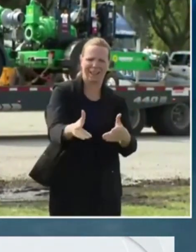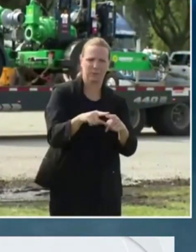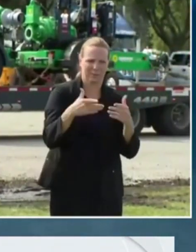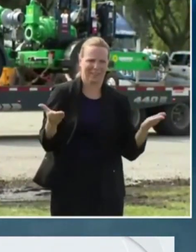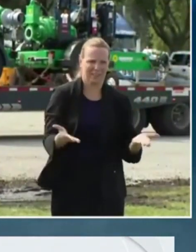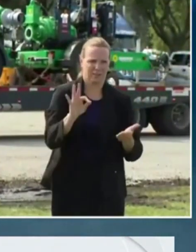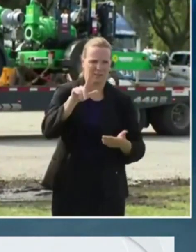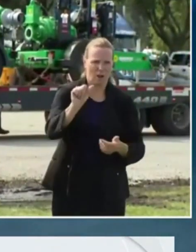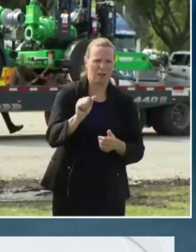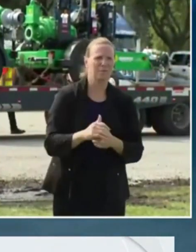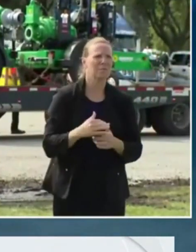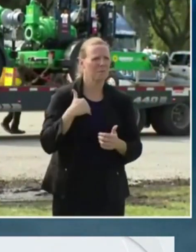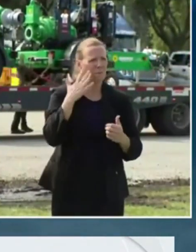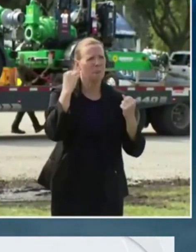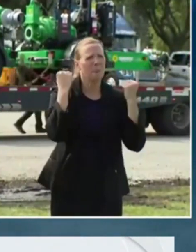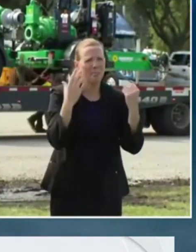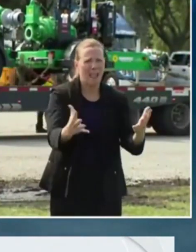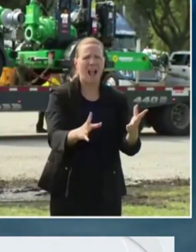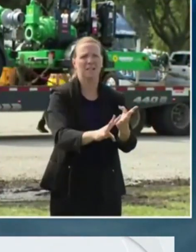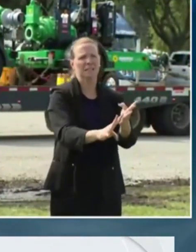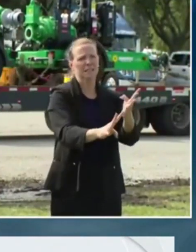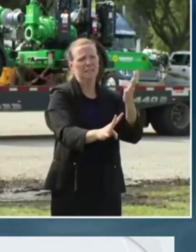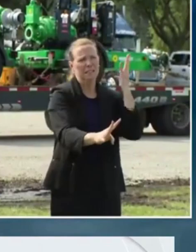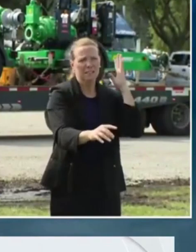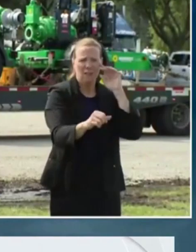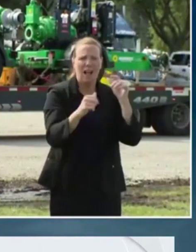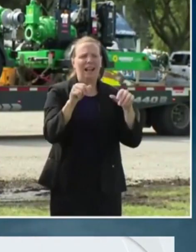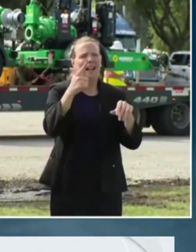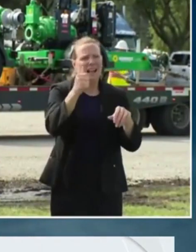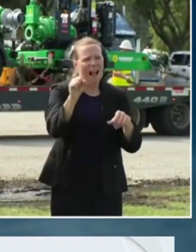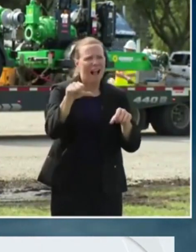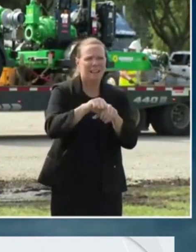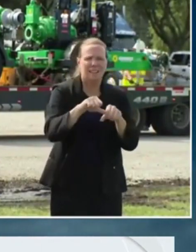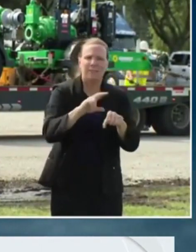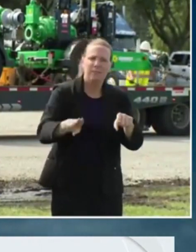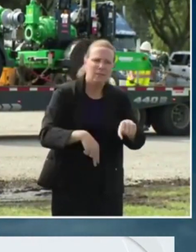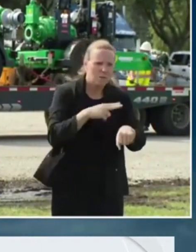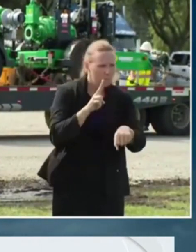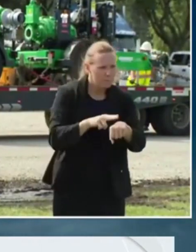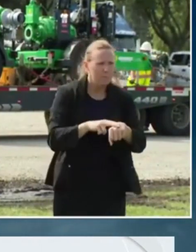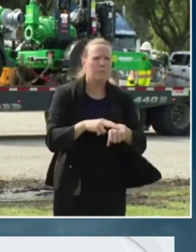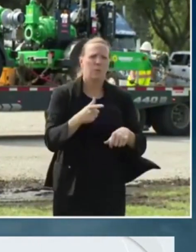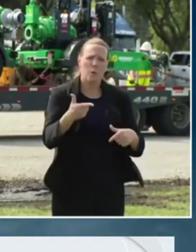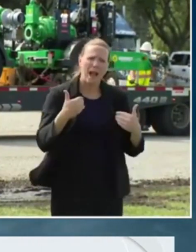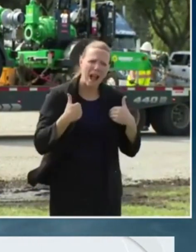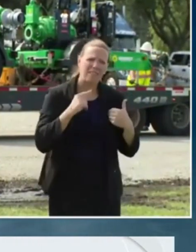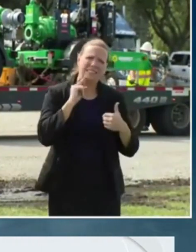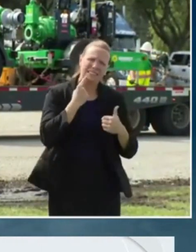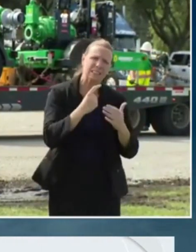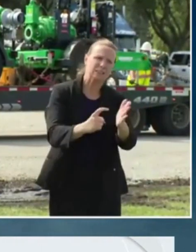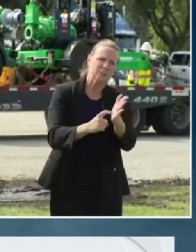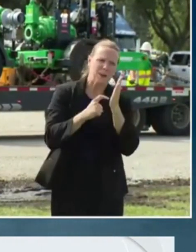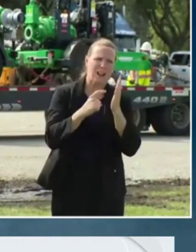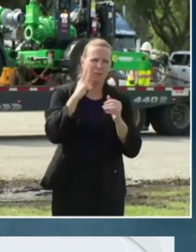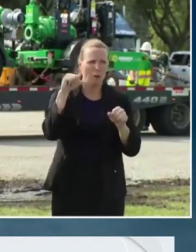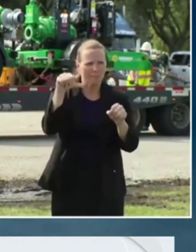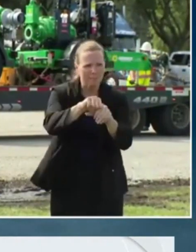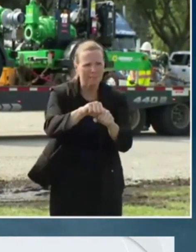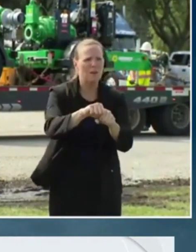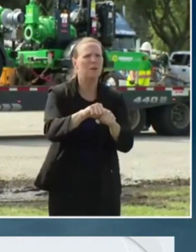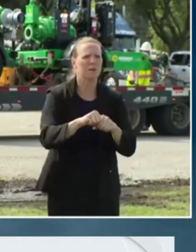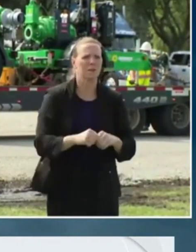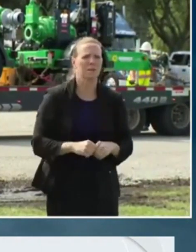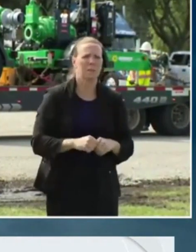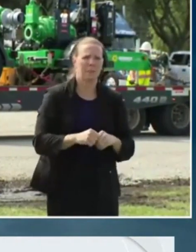a lot of lines at gas stations. You obviously have an inordinate demand for fuel, much more than would